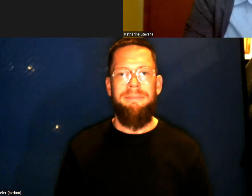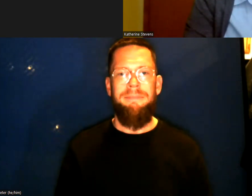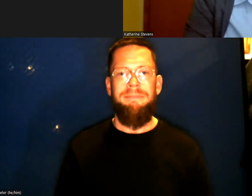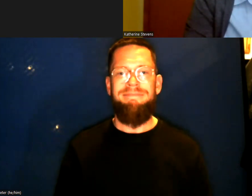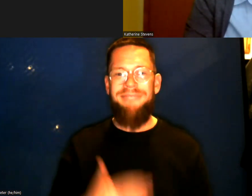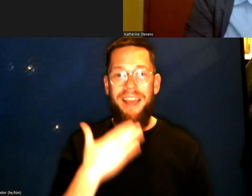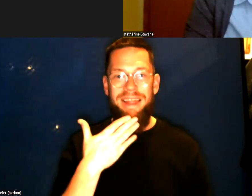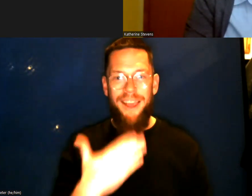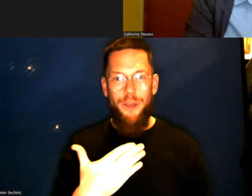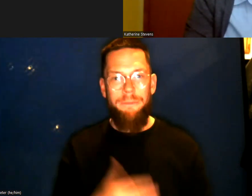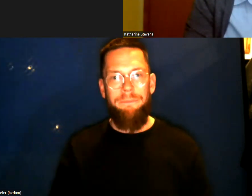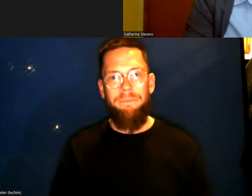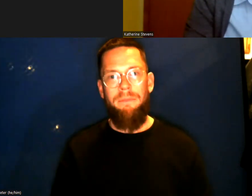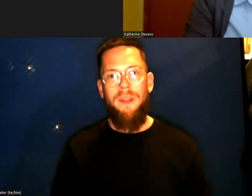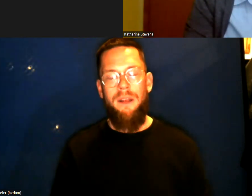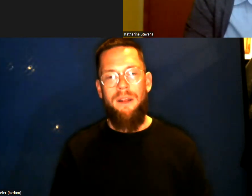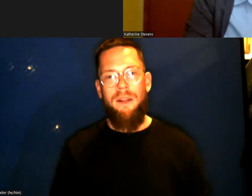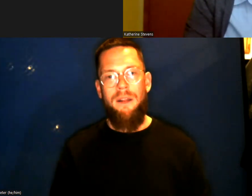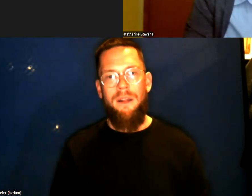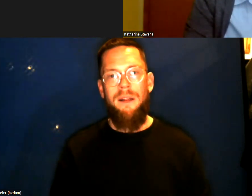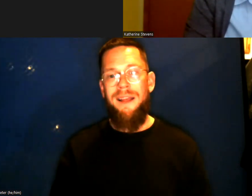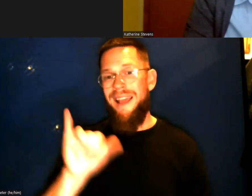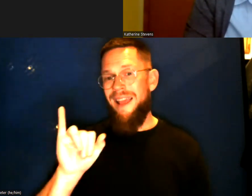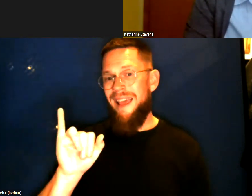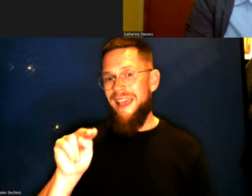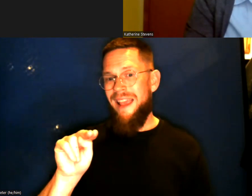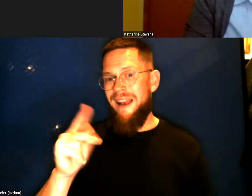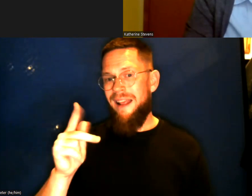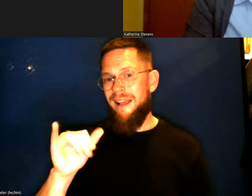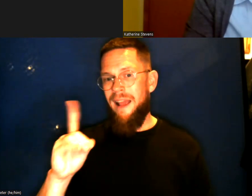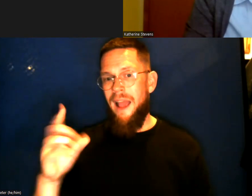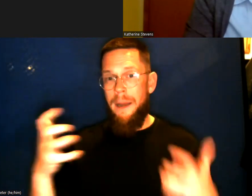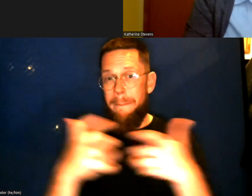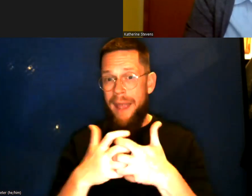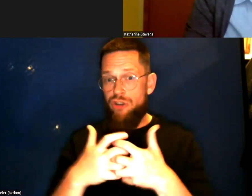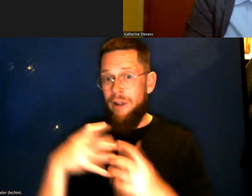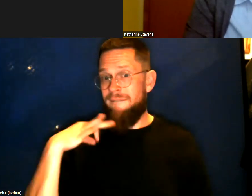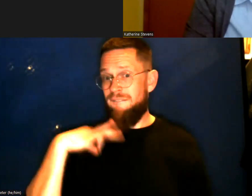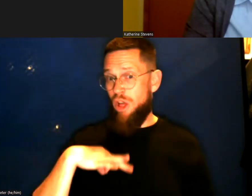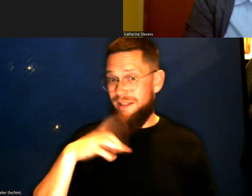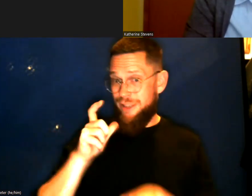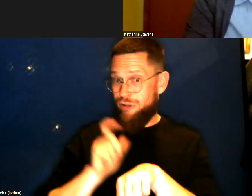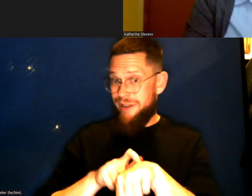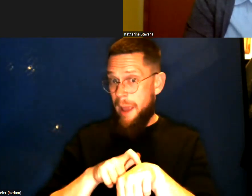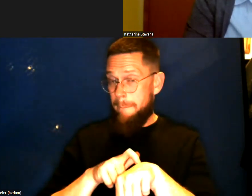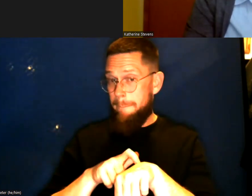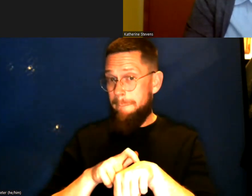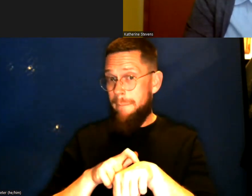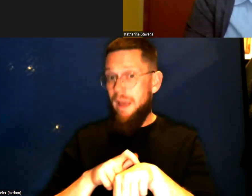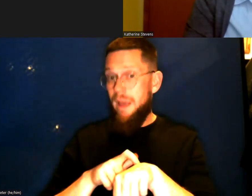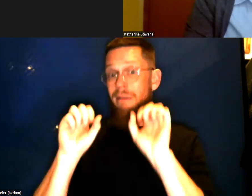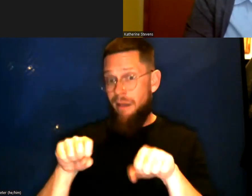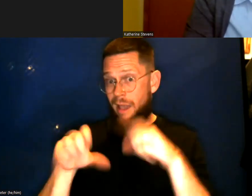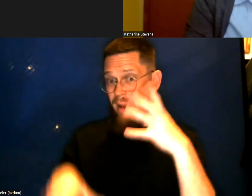Thank you. So I've heard that in-kind matching volunteer time can, mm-hmm. be added